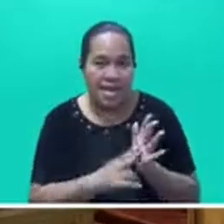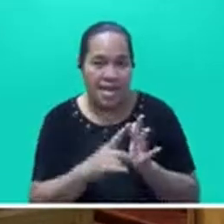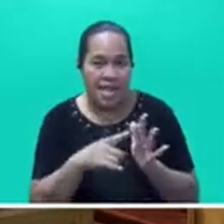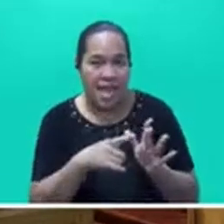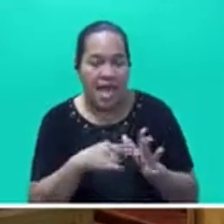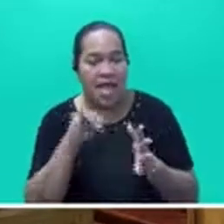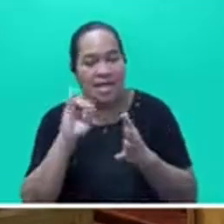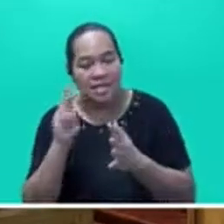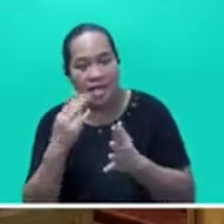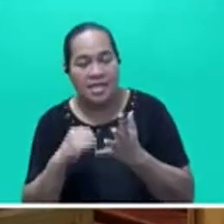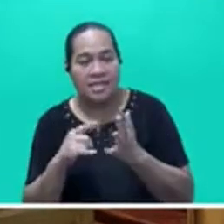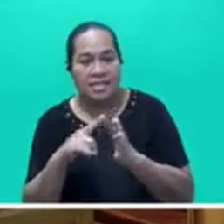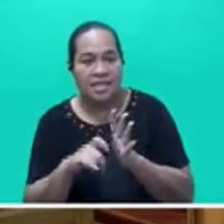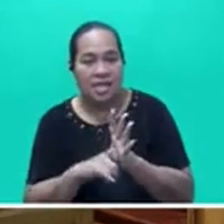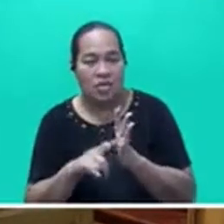Seruiratu